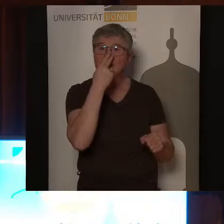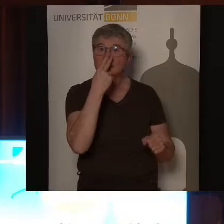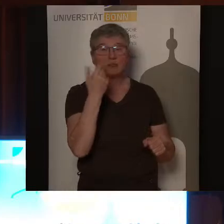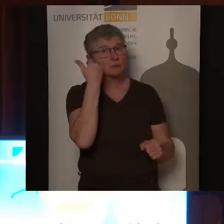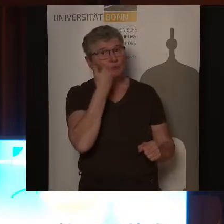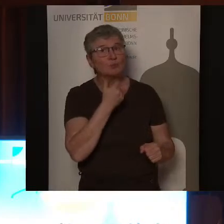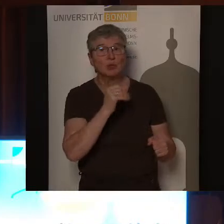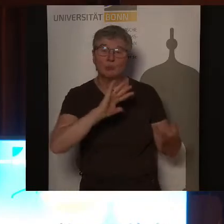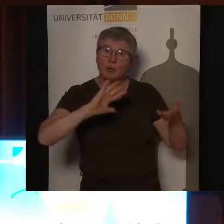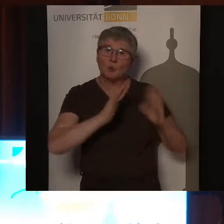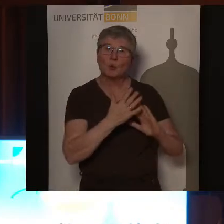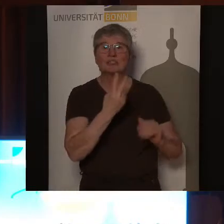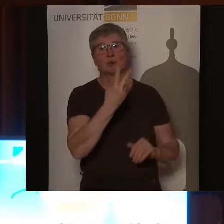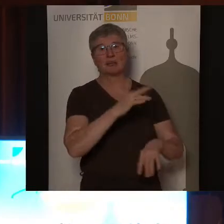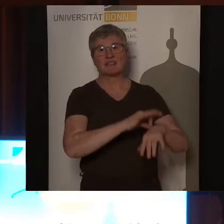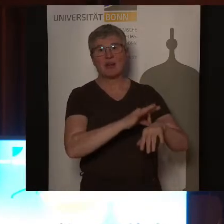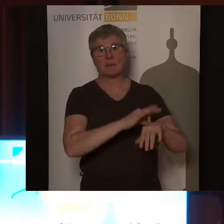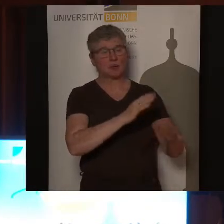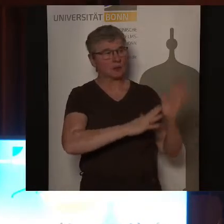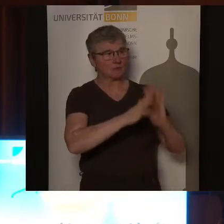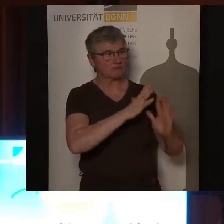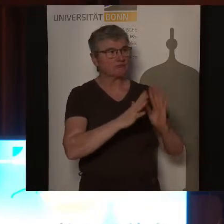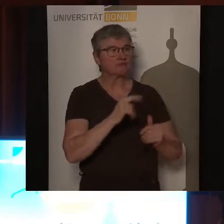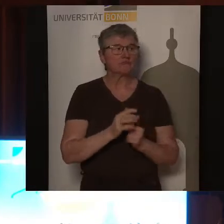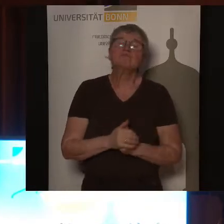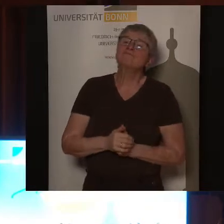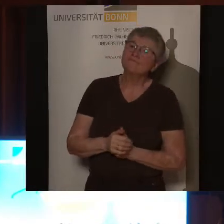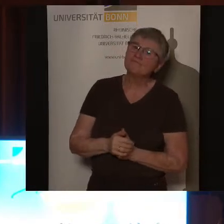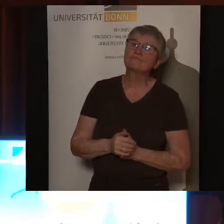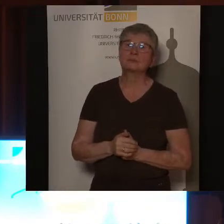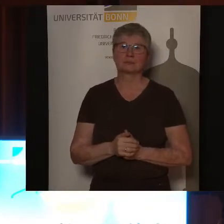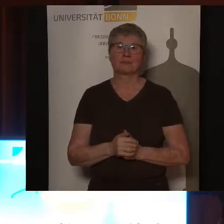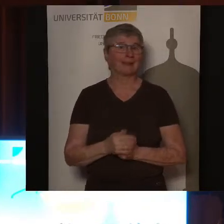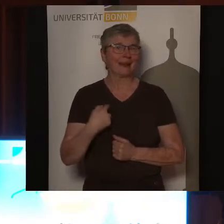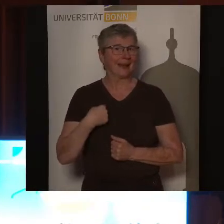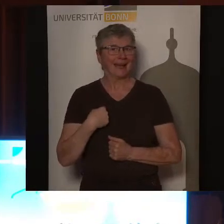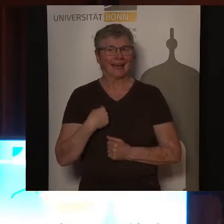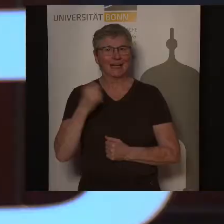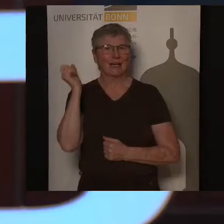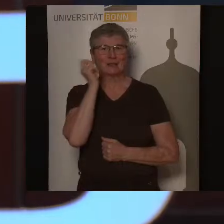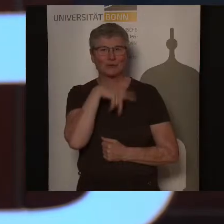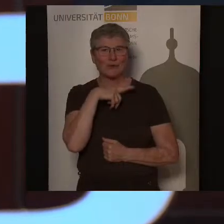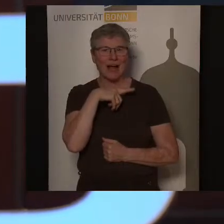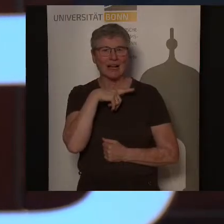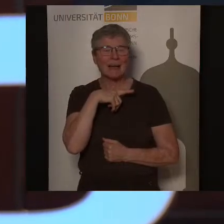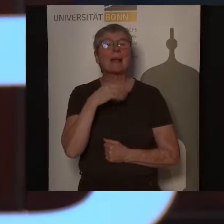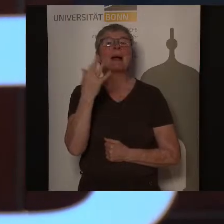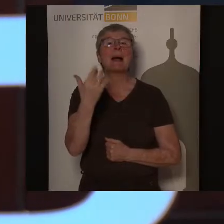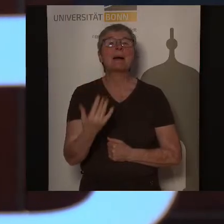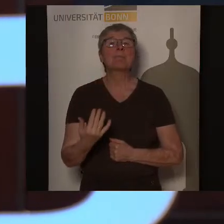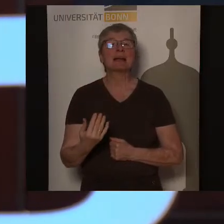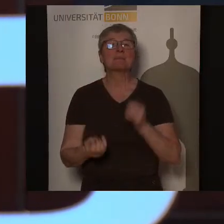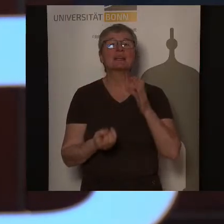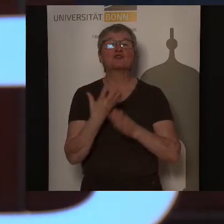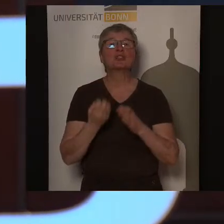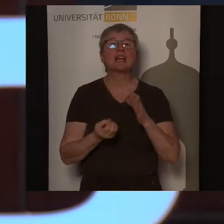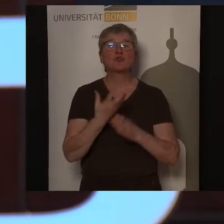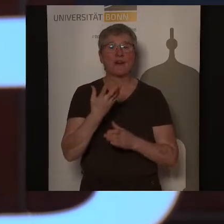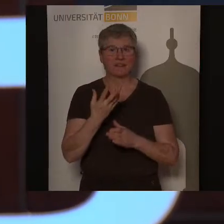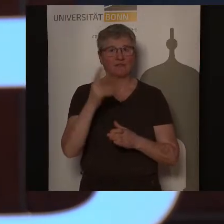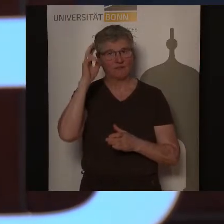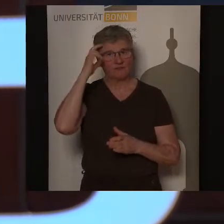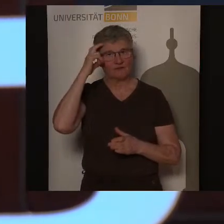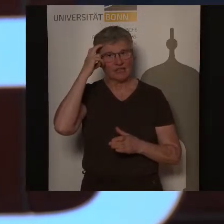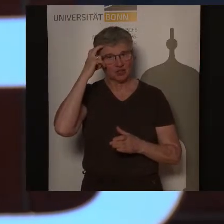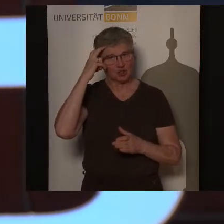Maybe you can also let us in on that. Well, it wasn't just by accident that I